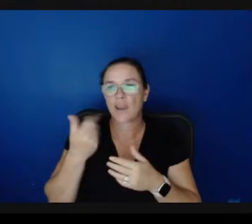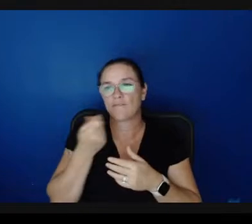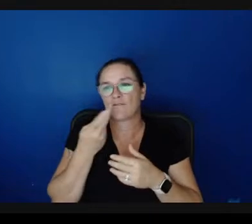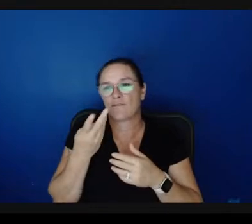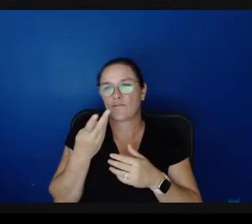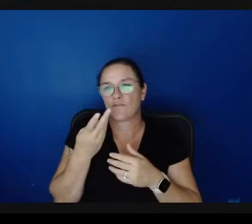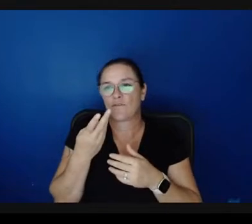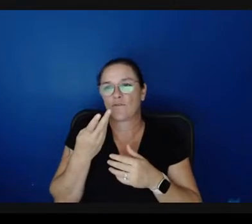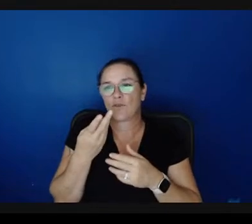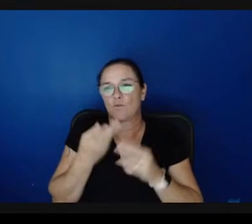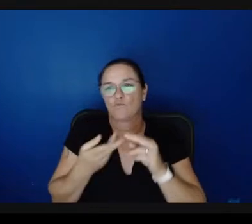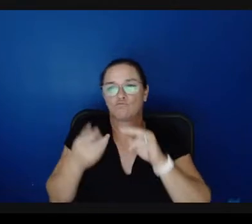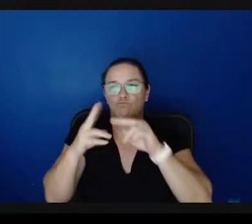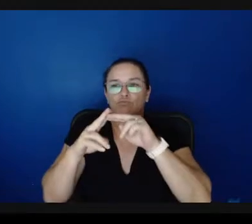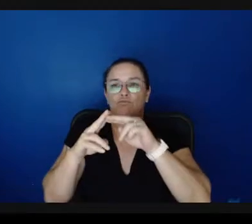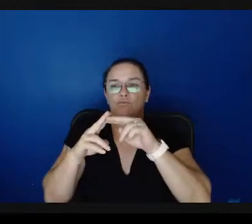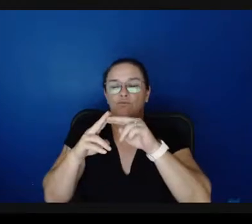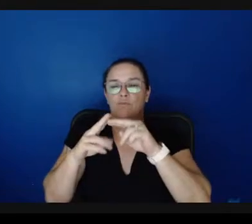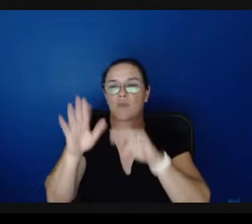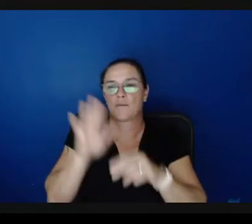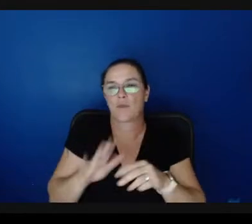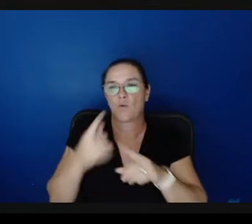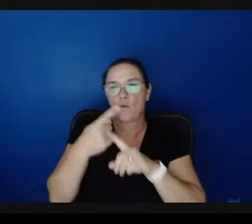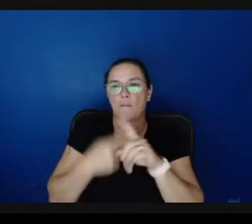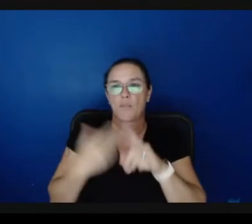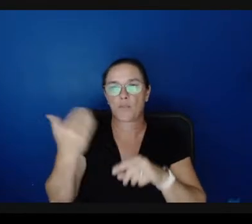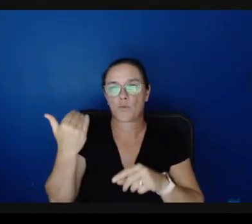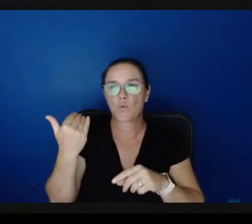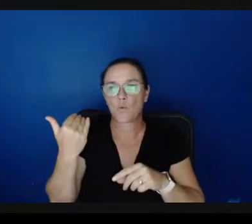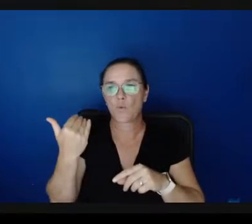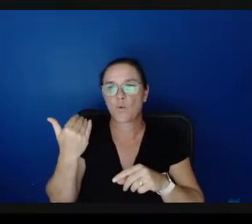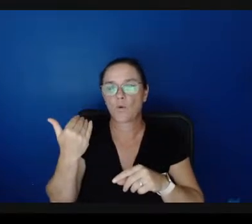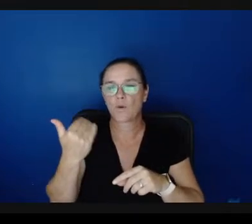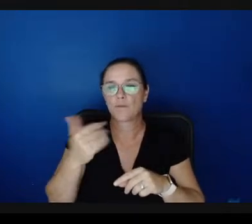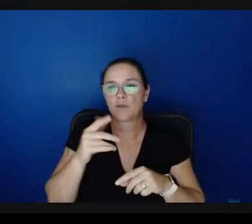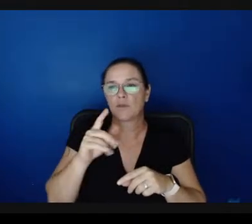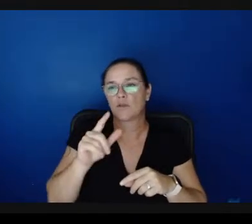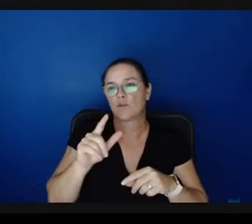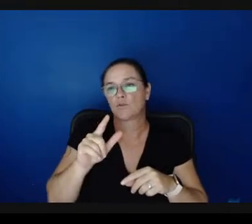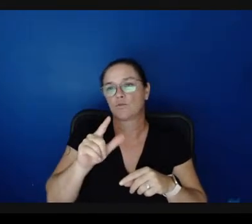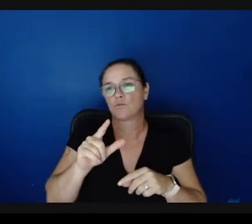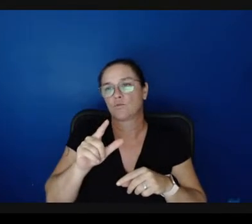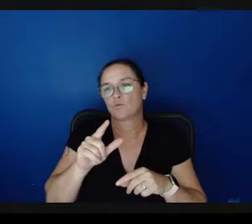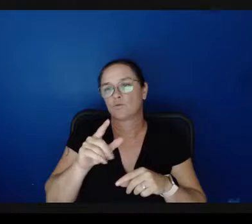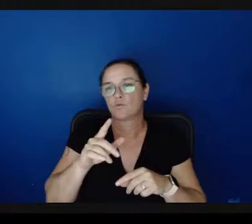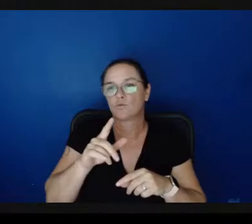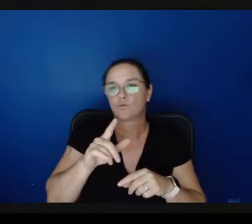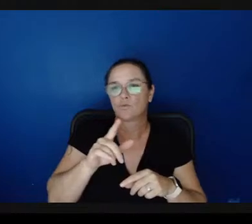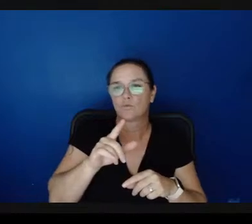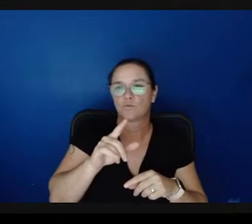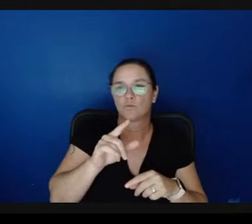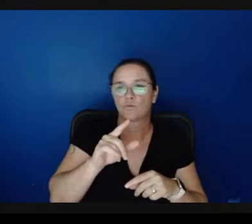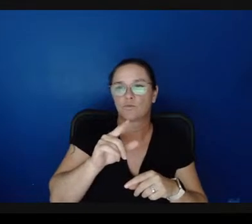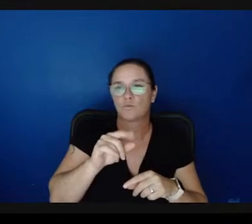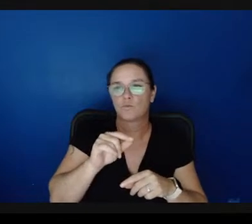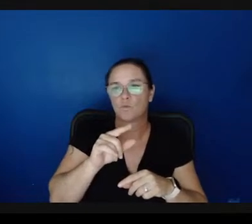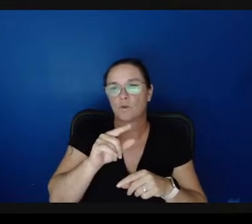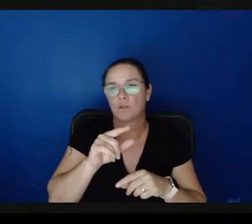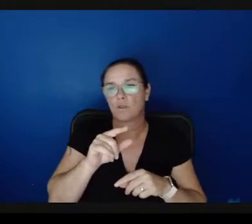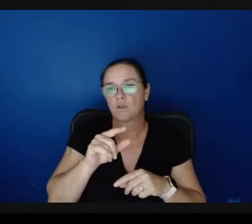counts earlier, about a month ago, between 25 and 30, but this is really quite low compared to what we saw in 2022.